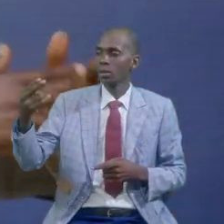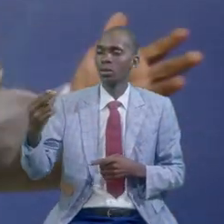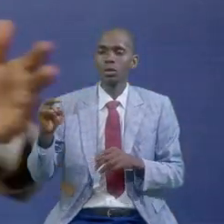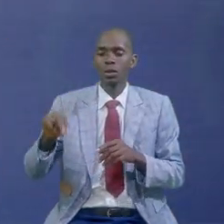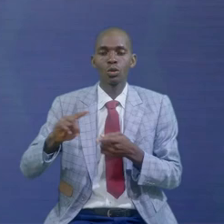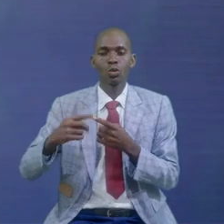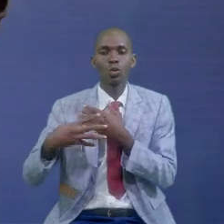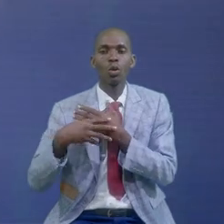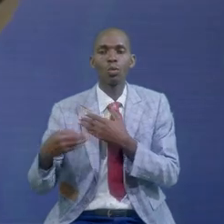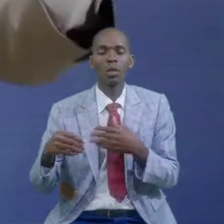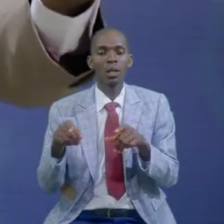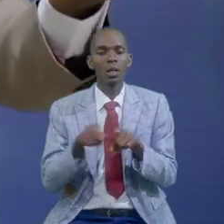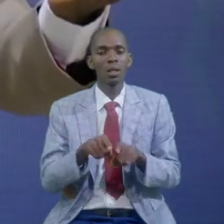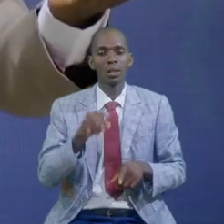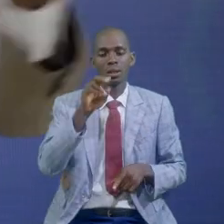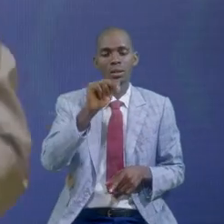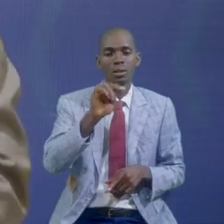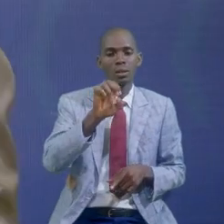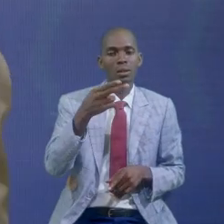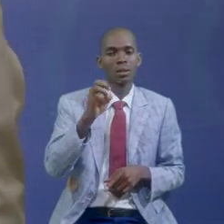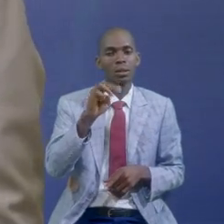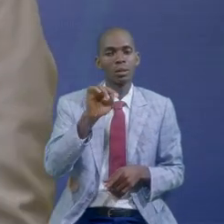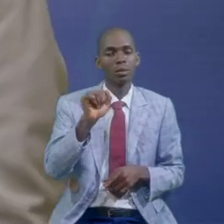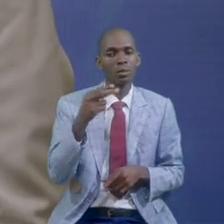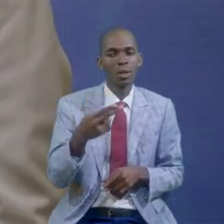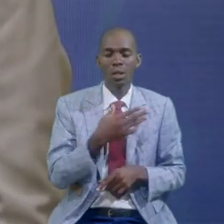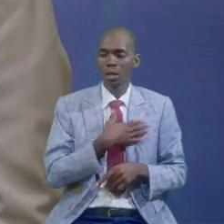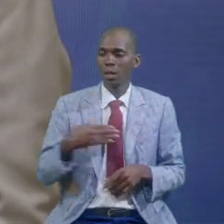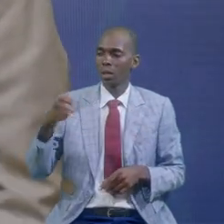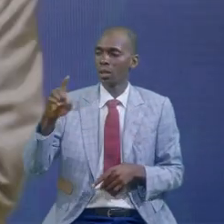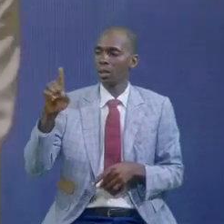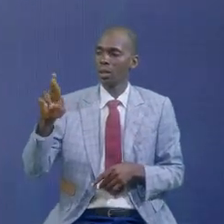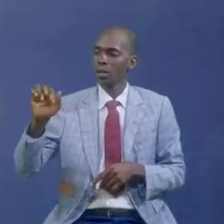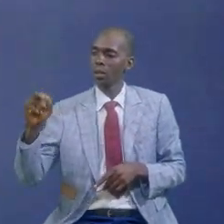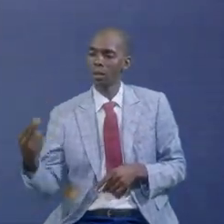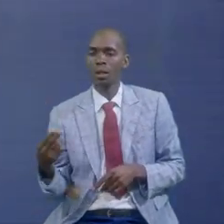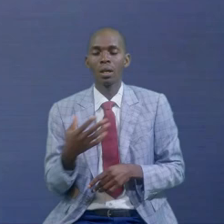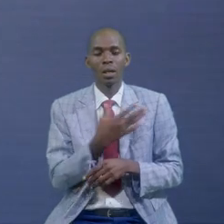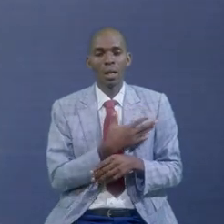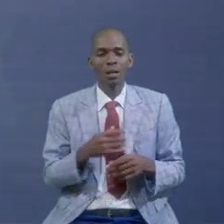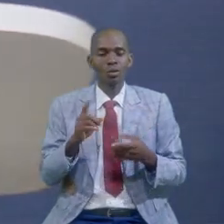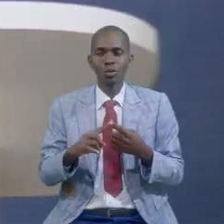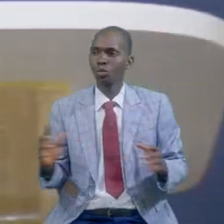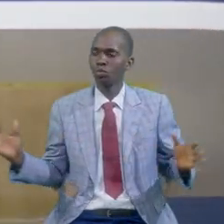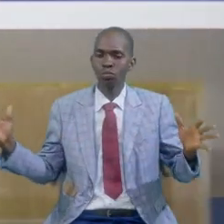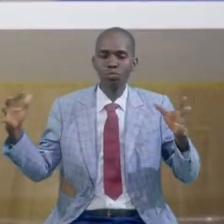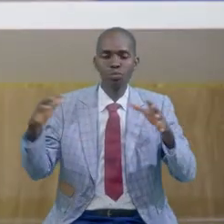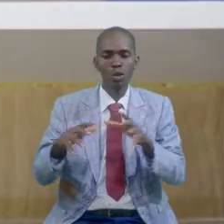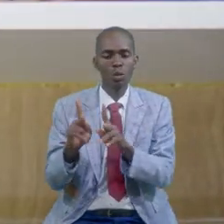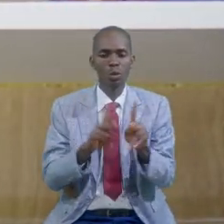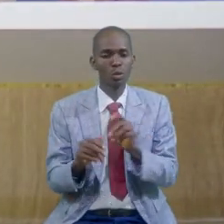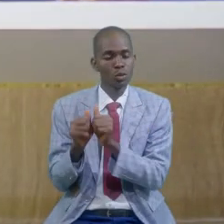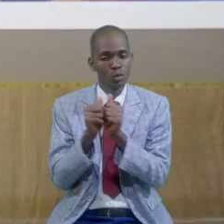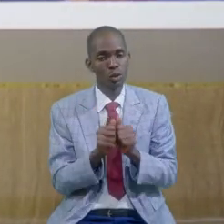to everyone, because they said already, the Lord is God, the Lord is God. Okay, if the Lord is God and